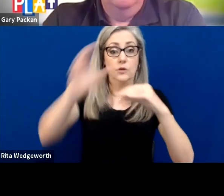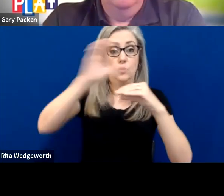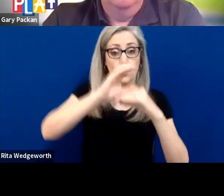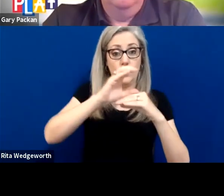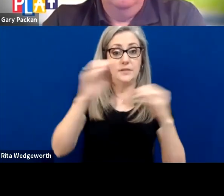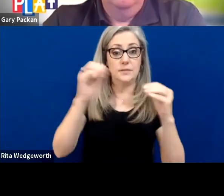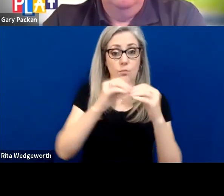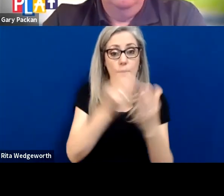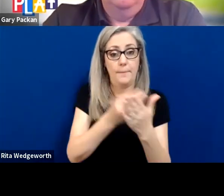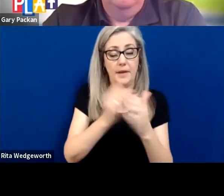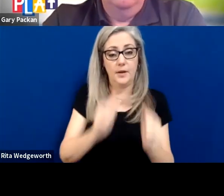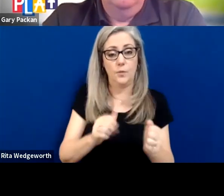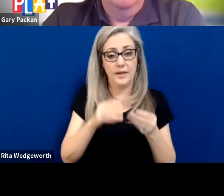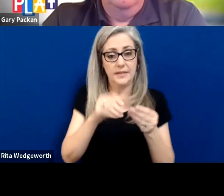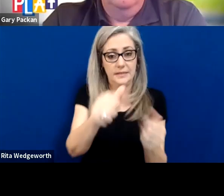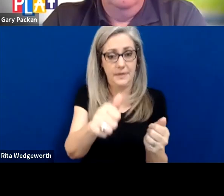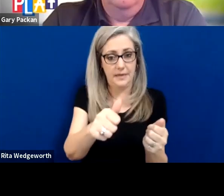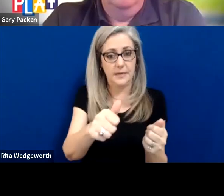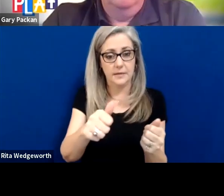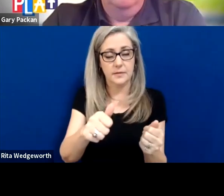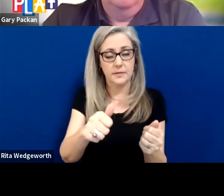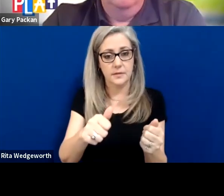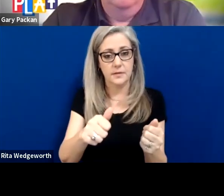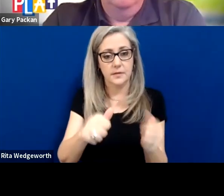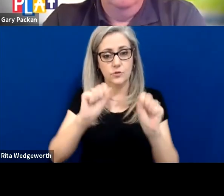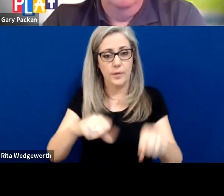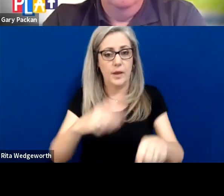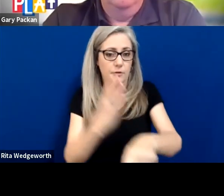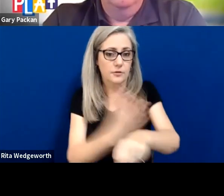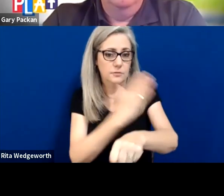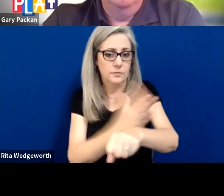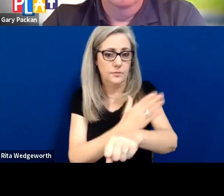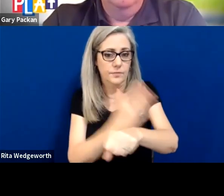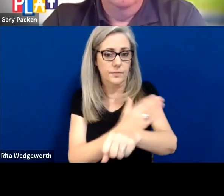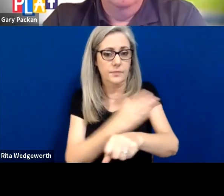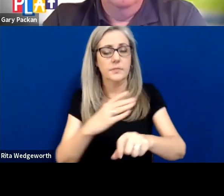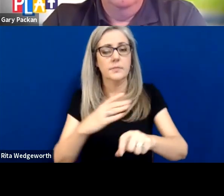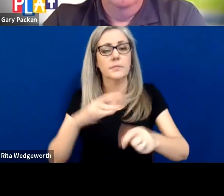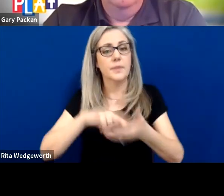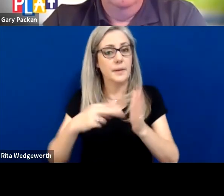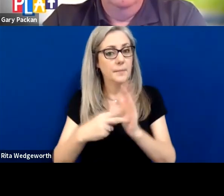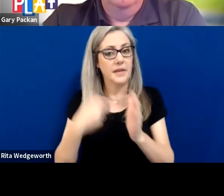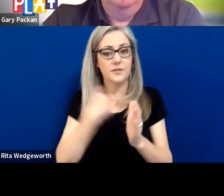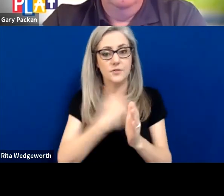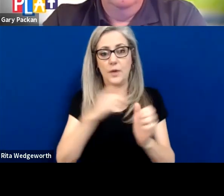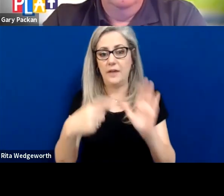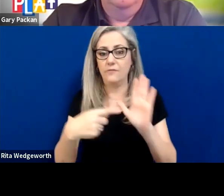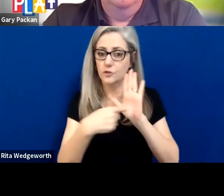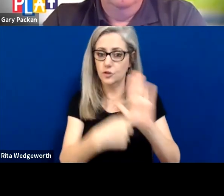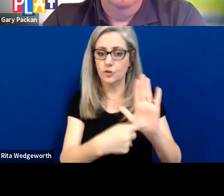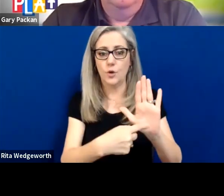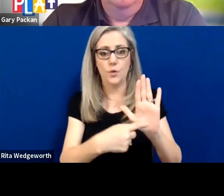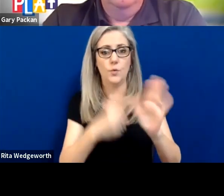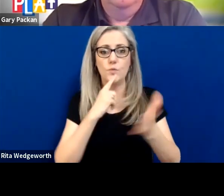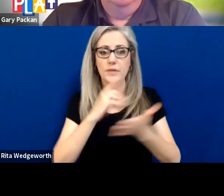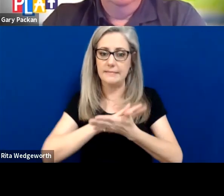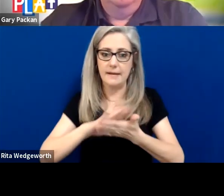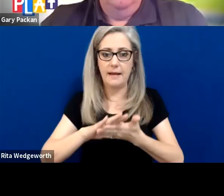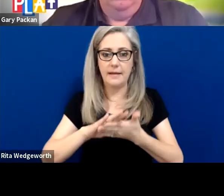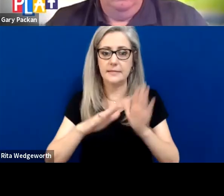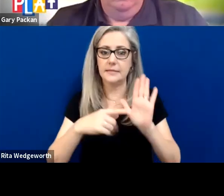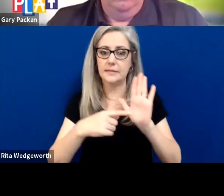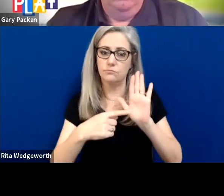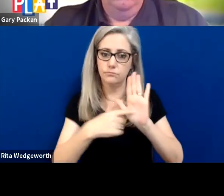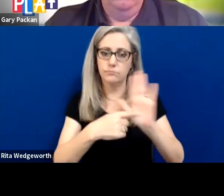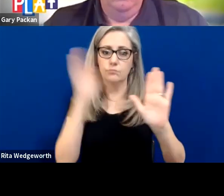at this park. To be able to do that, we have to have a very nice package. We have to have, that's why we're here